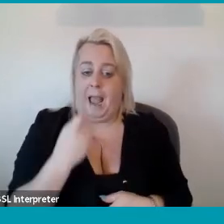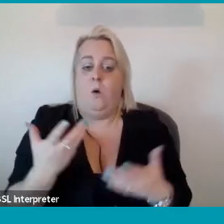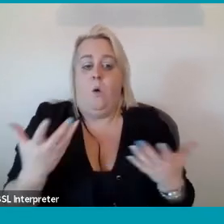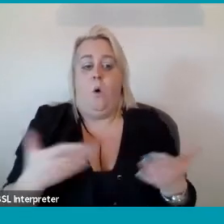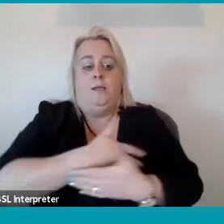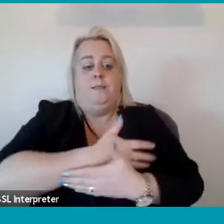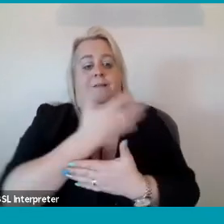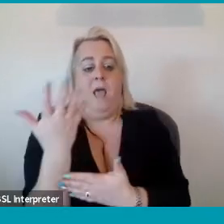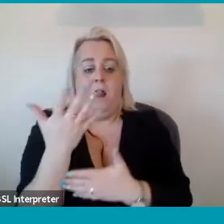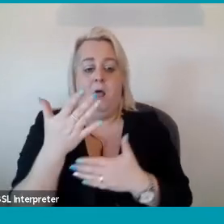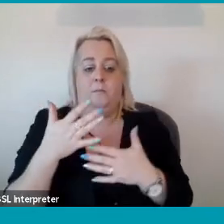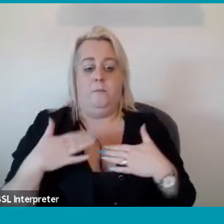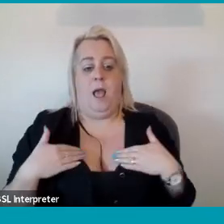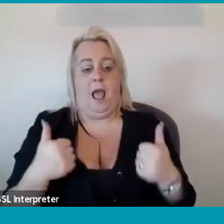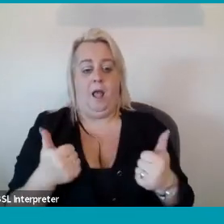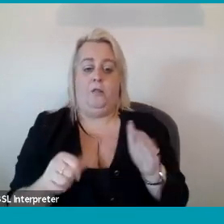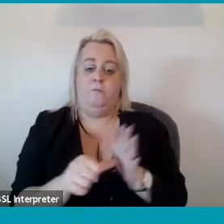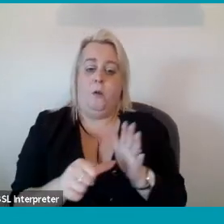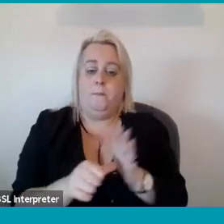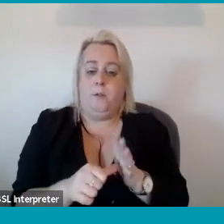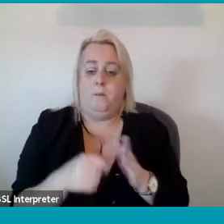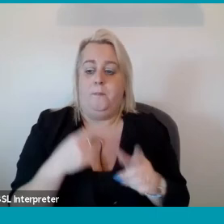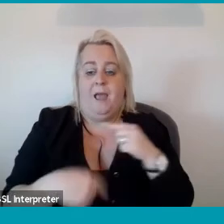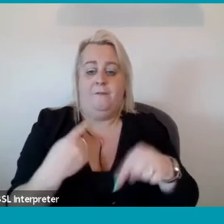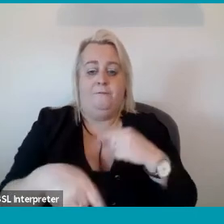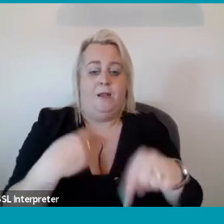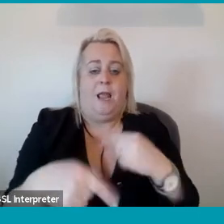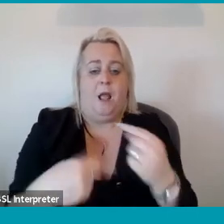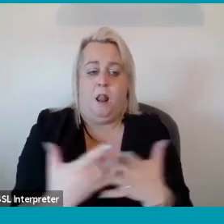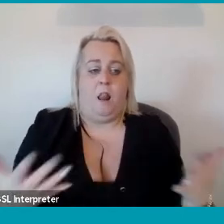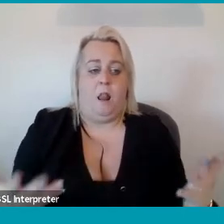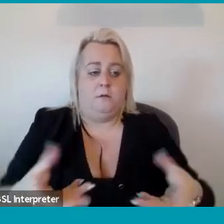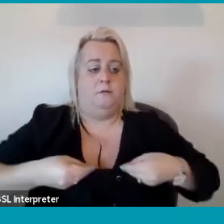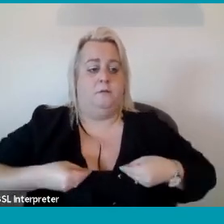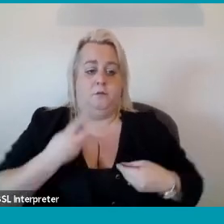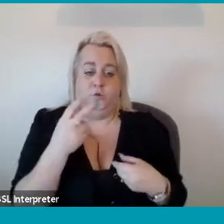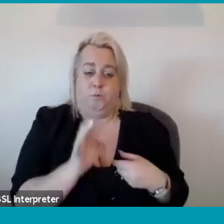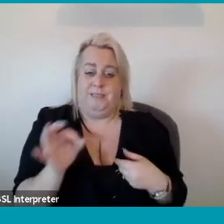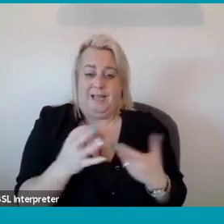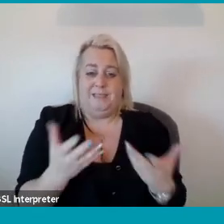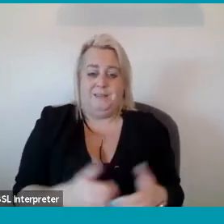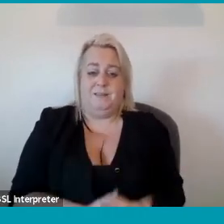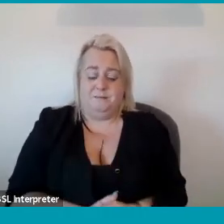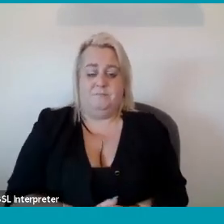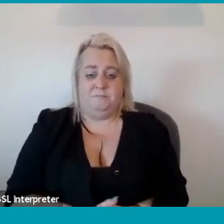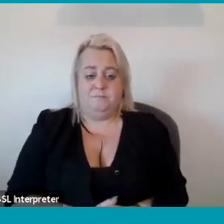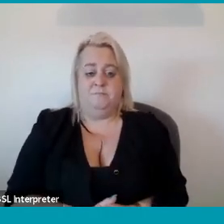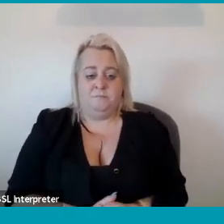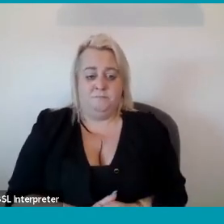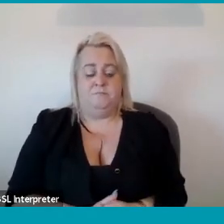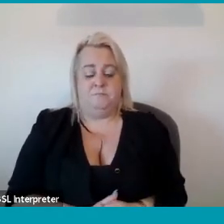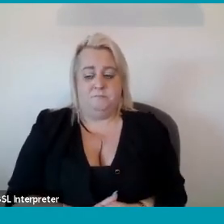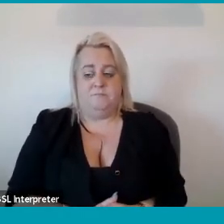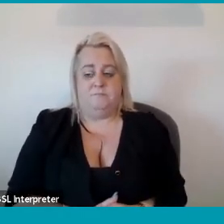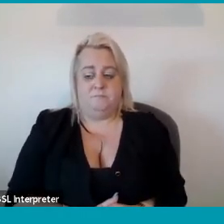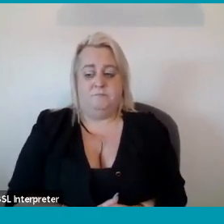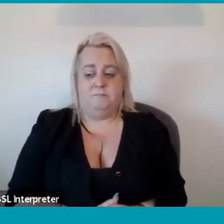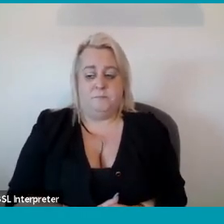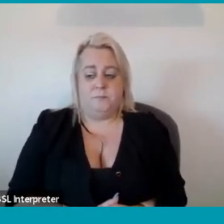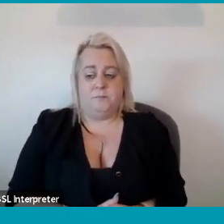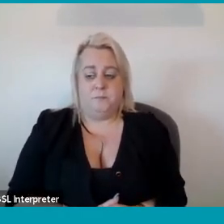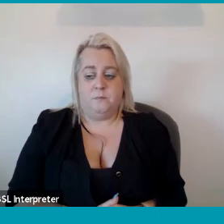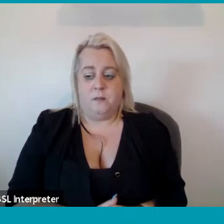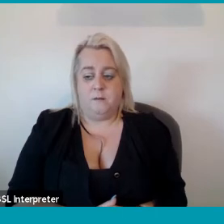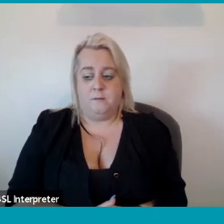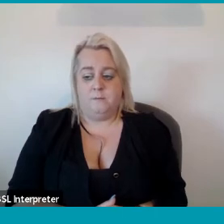what organizations do with employees who become disabled or acquire a long-term health condition. And if we can see that those